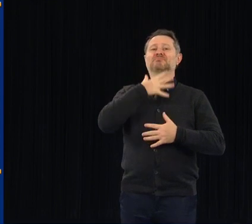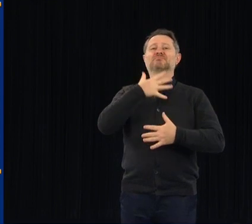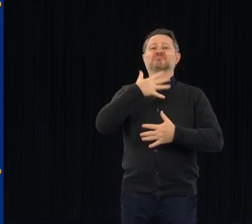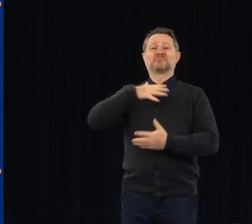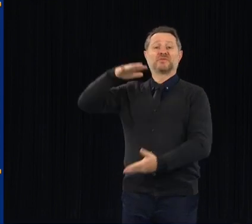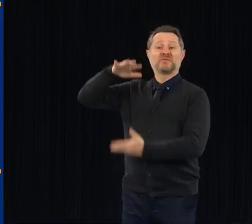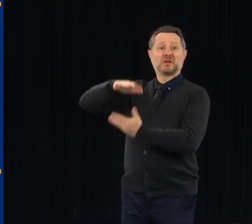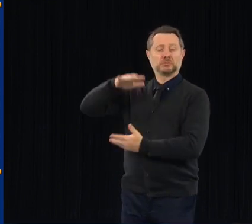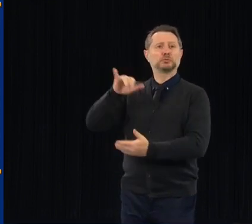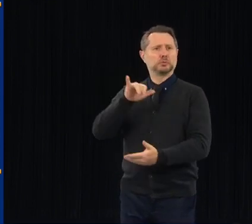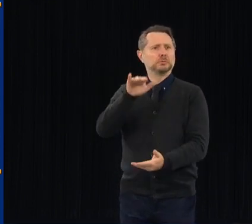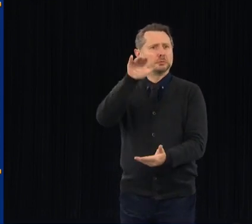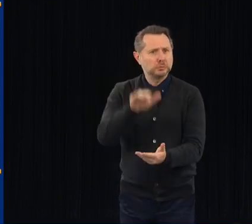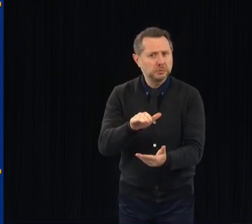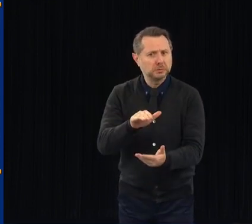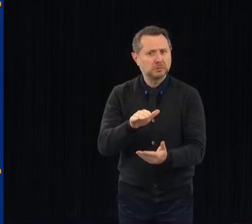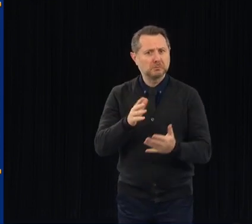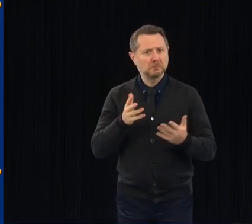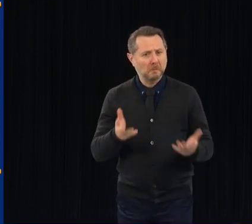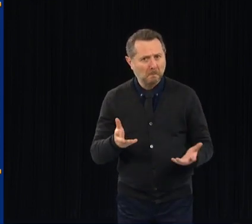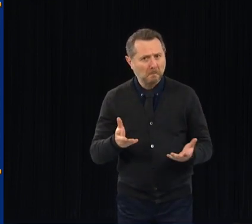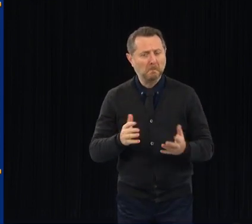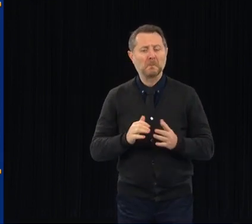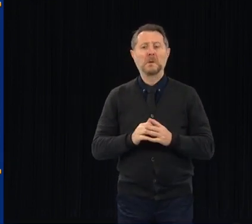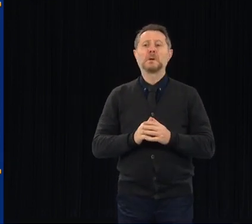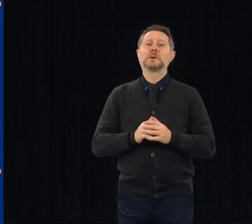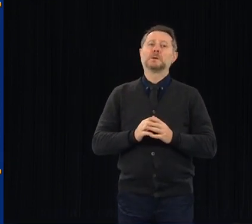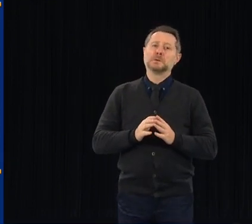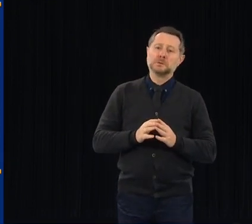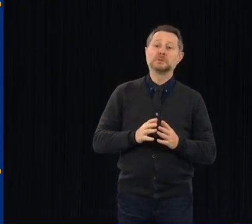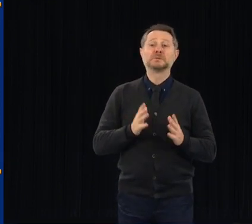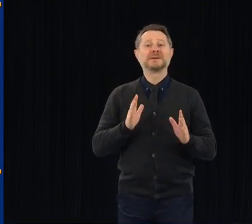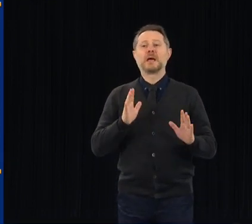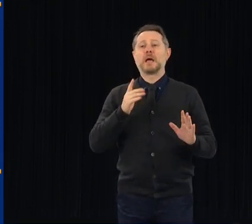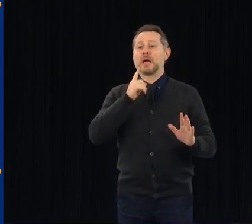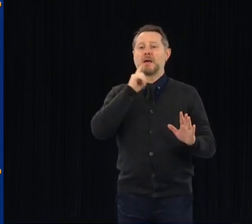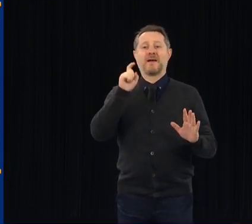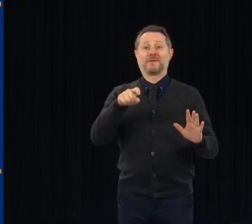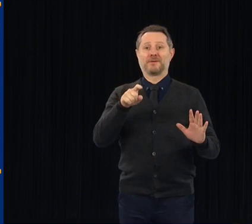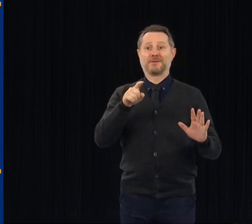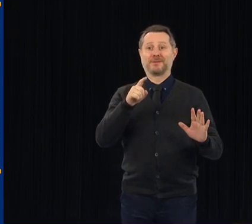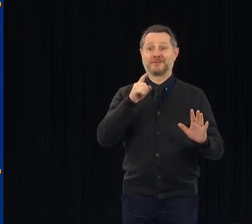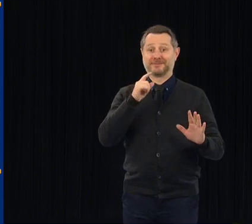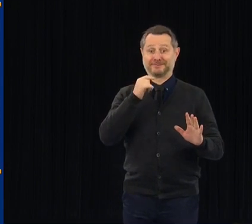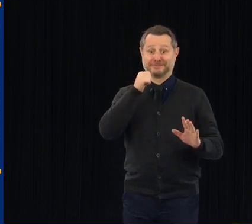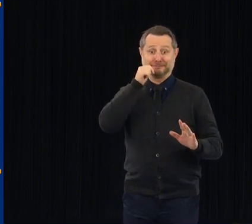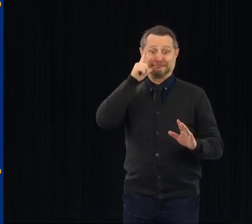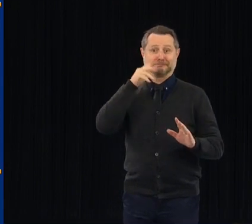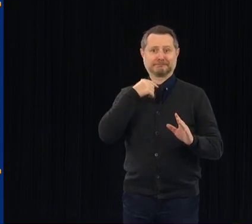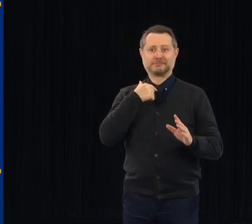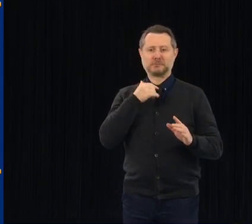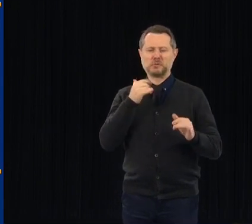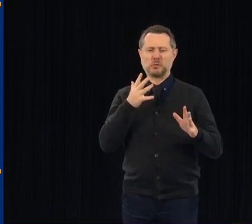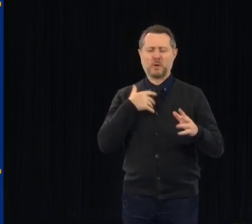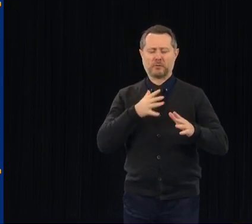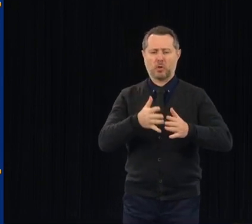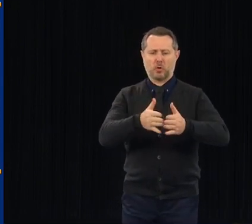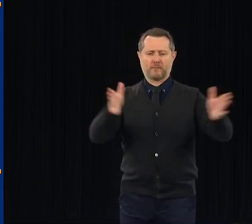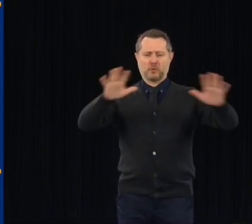down slightly from where it was. Again, you can't do this day to day. You have to look at 3 or 4 days to see a